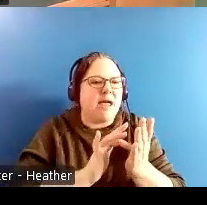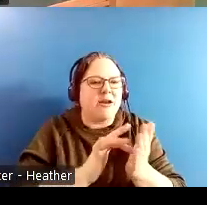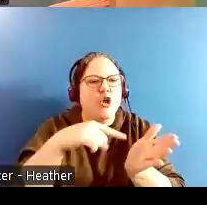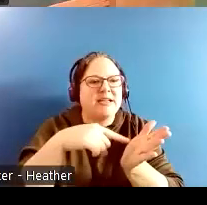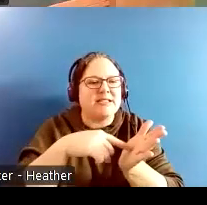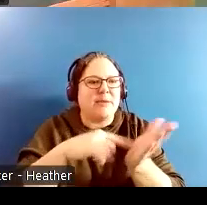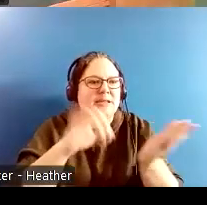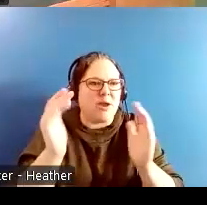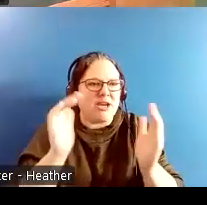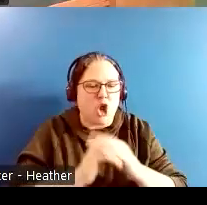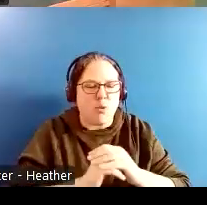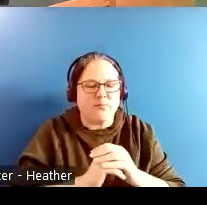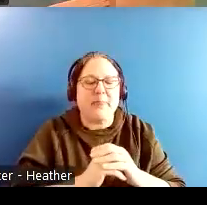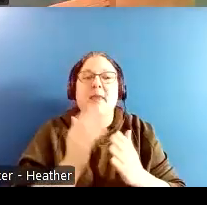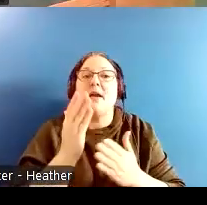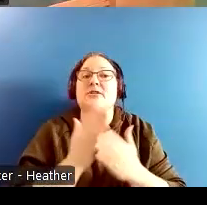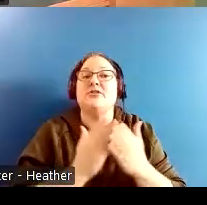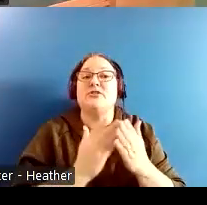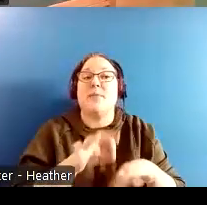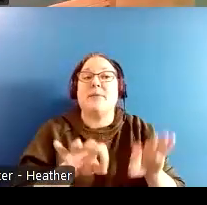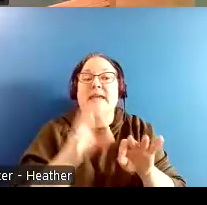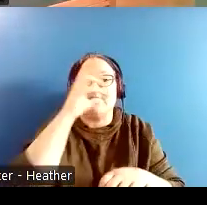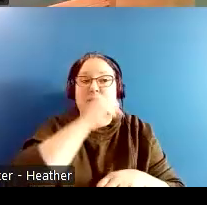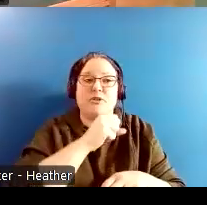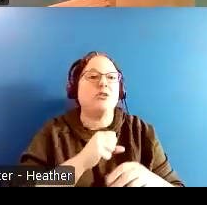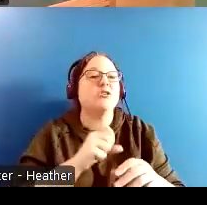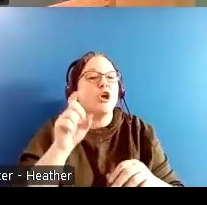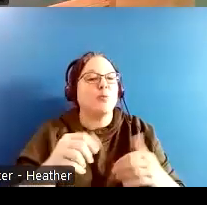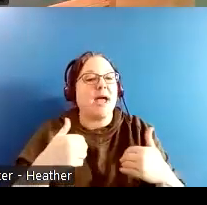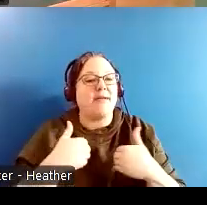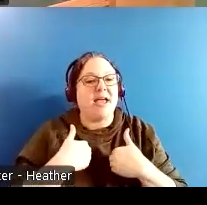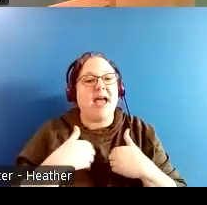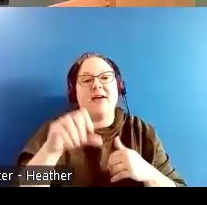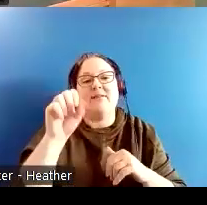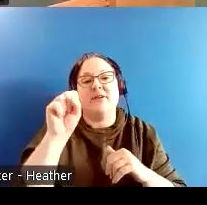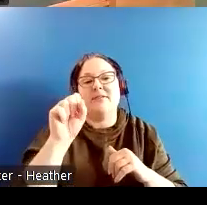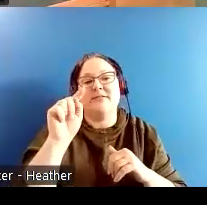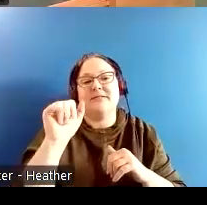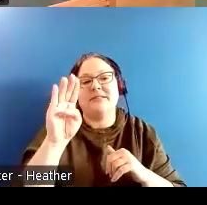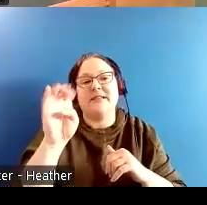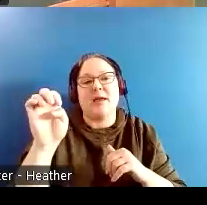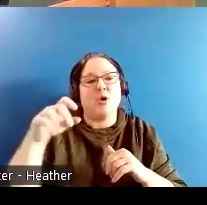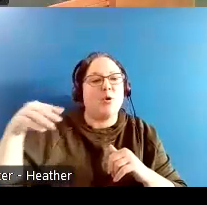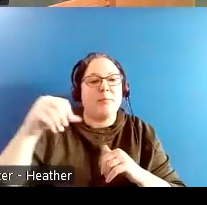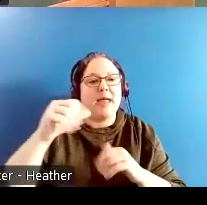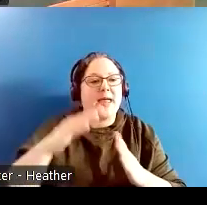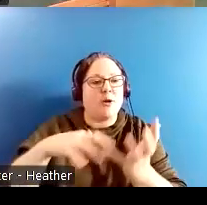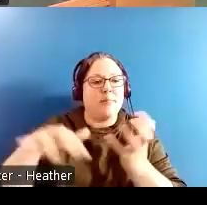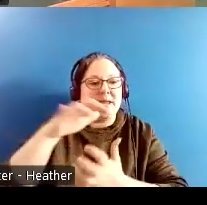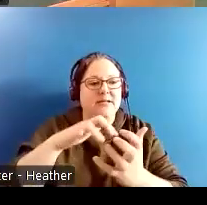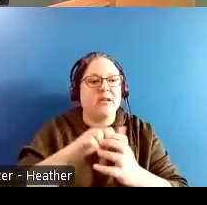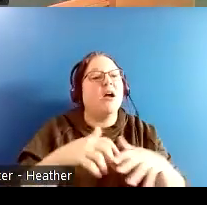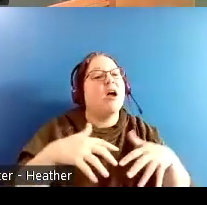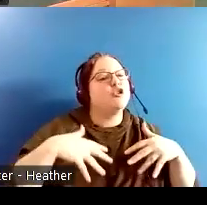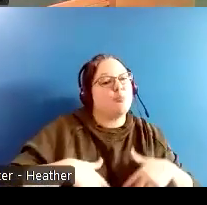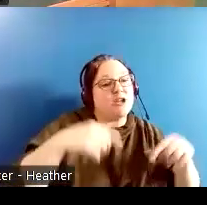So a couple of key assumptions. One is that you have to have a stable payer mix. The depression and anxiety screening by our